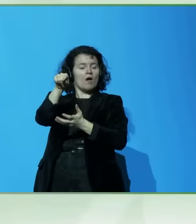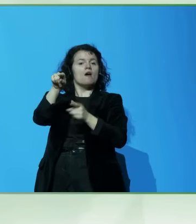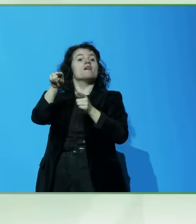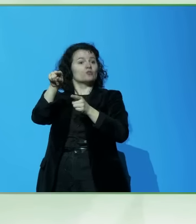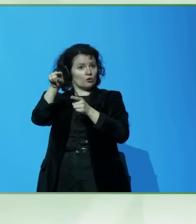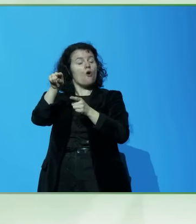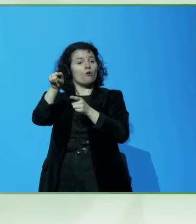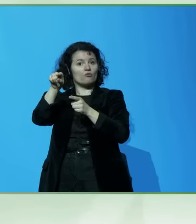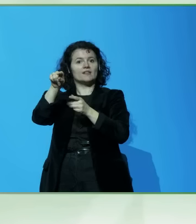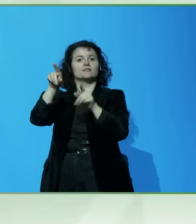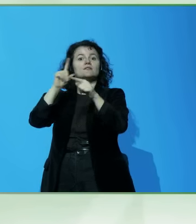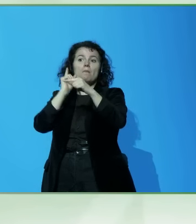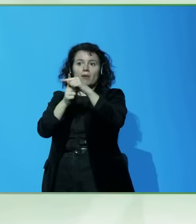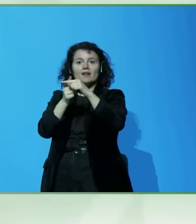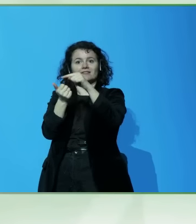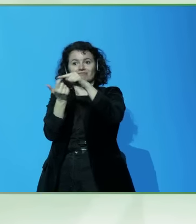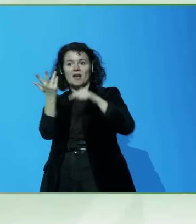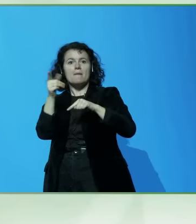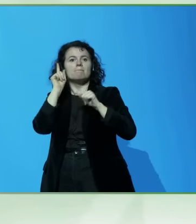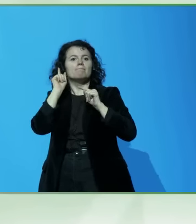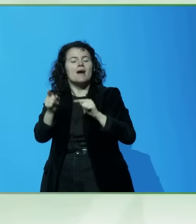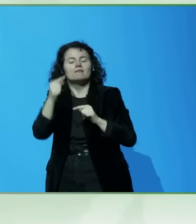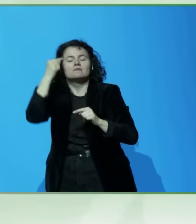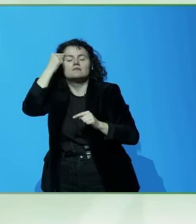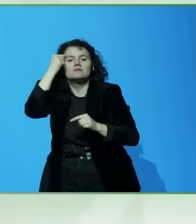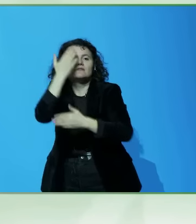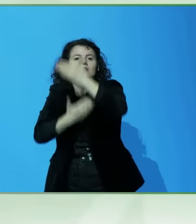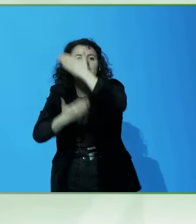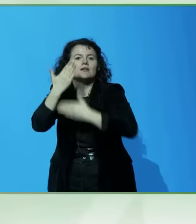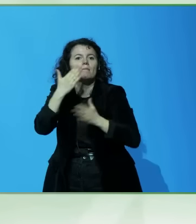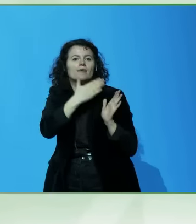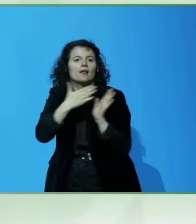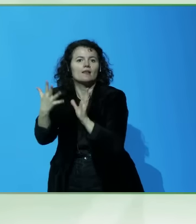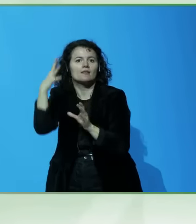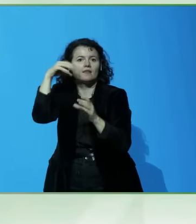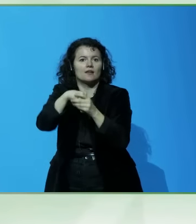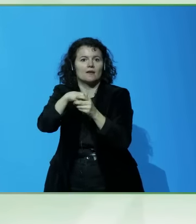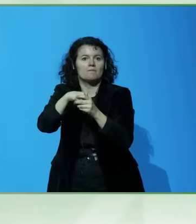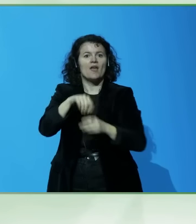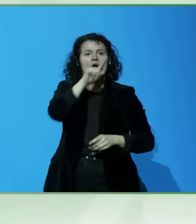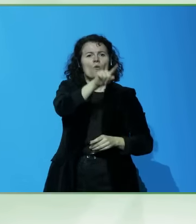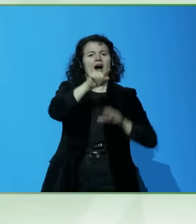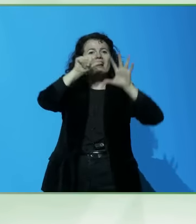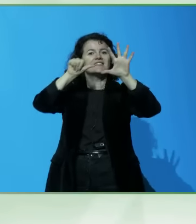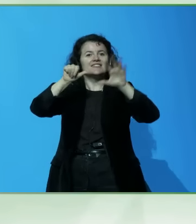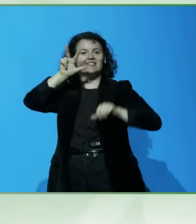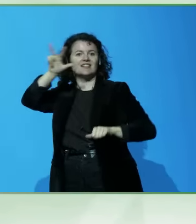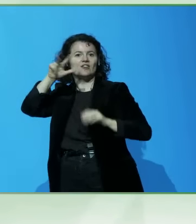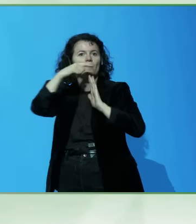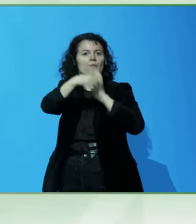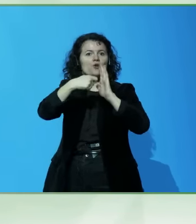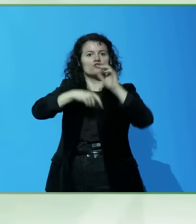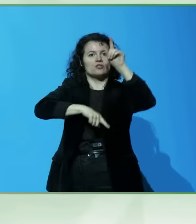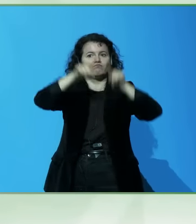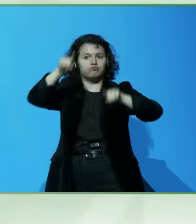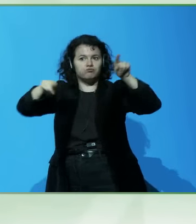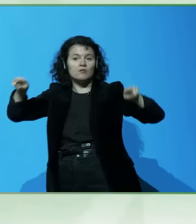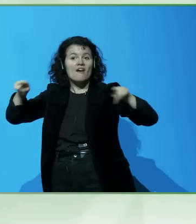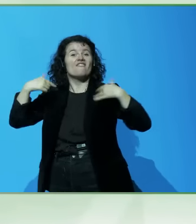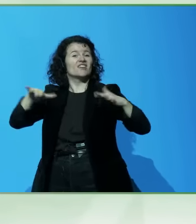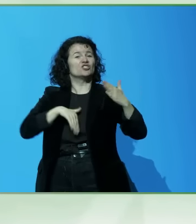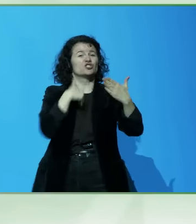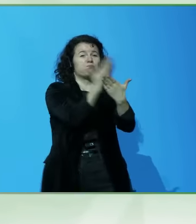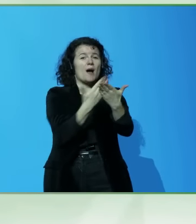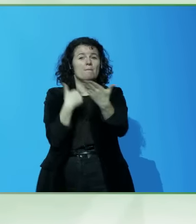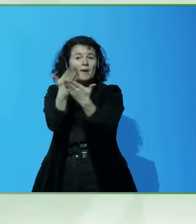And the list of awardees is indeed impressive, with 163 projects put forward from 68 countries.